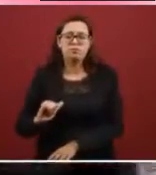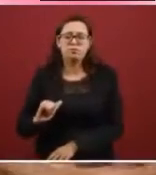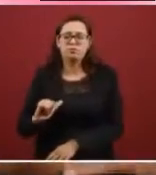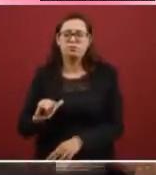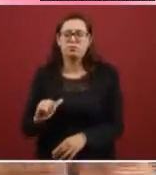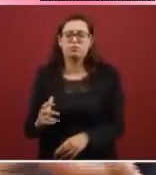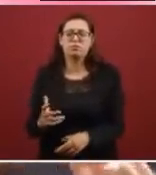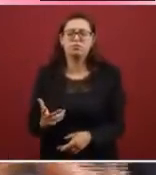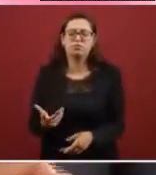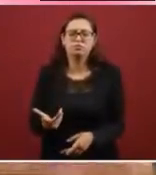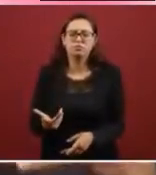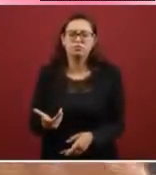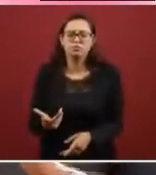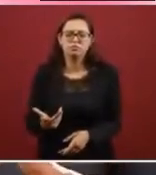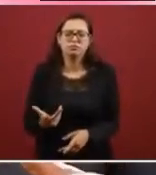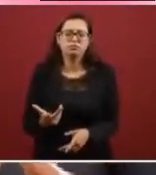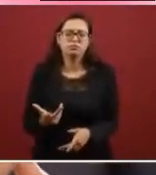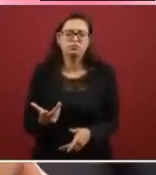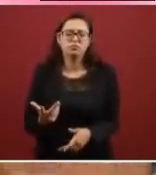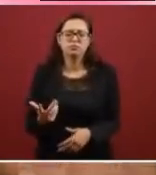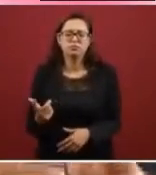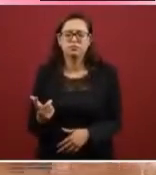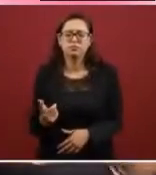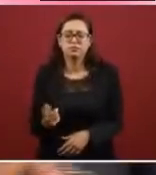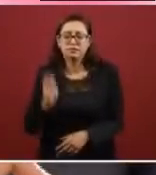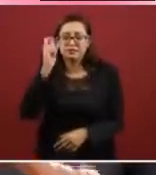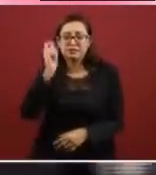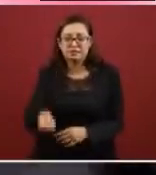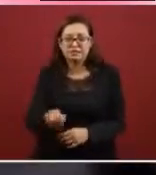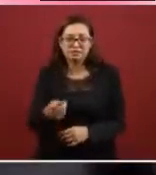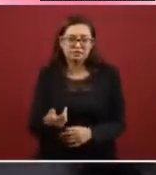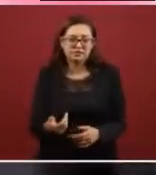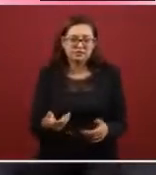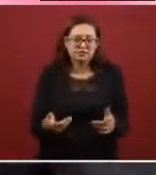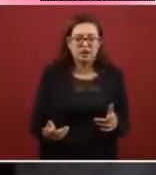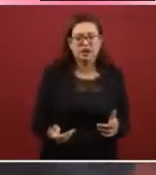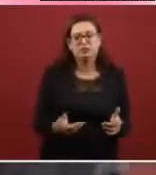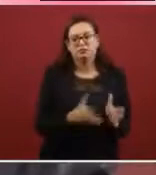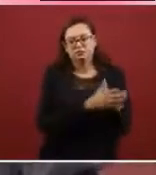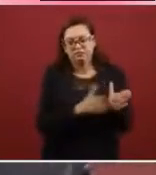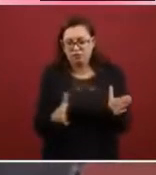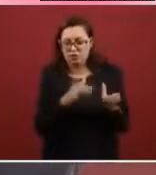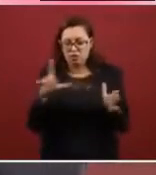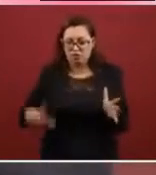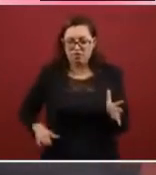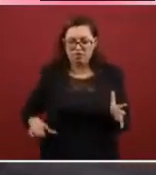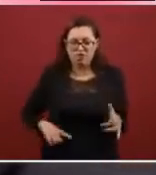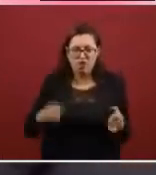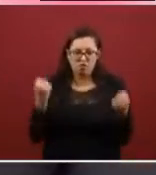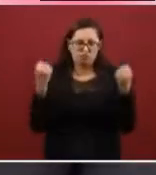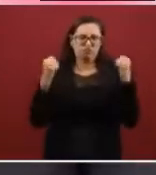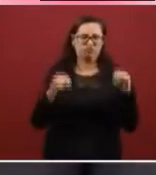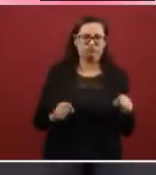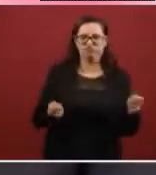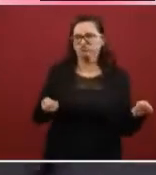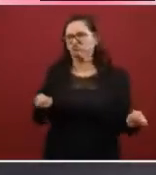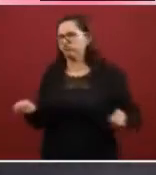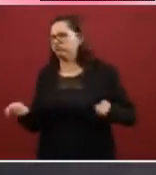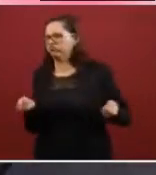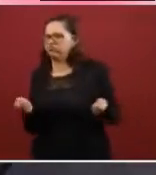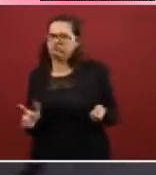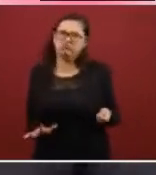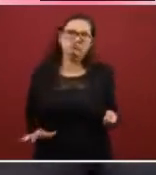trataba de if it dealt with the régimen autoritario, authoritarian pues entonces, sí. Regimen, of course, yes. ¿Cómo,